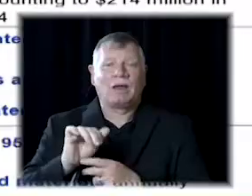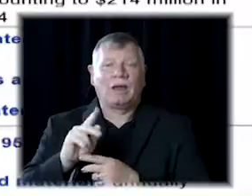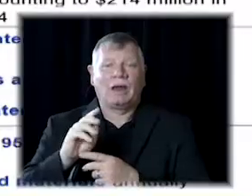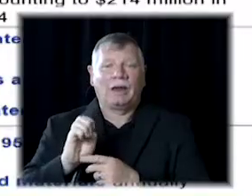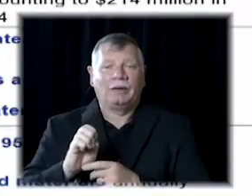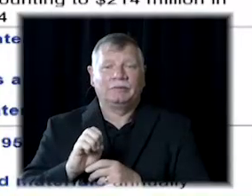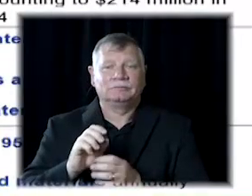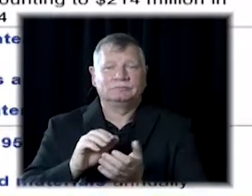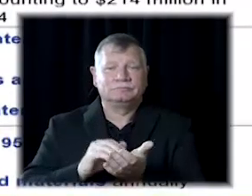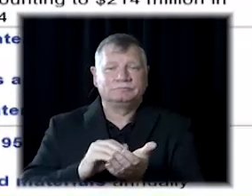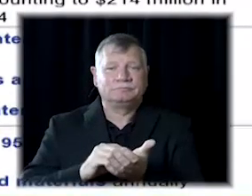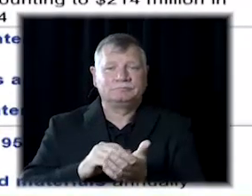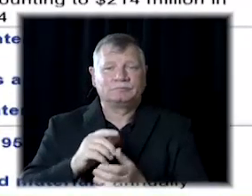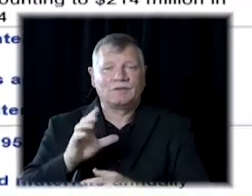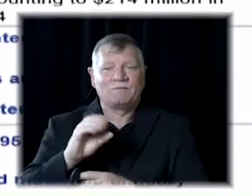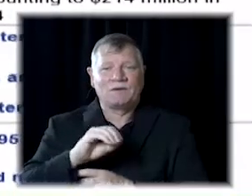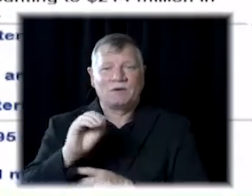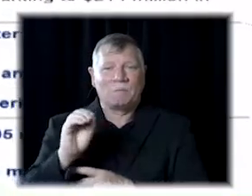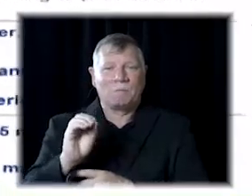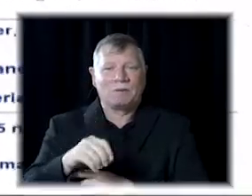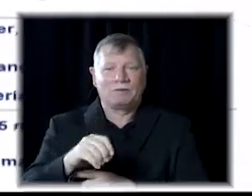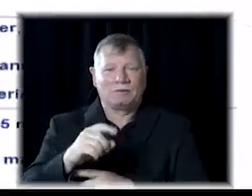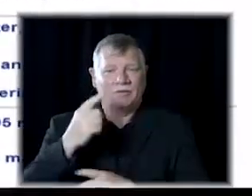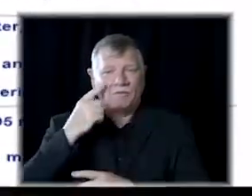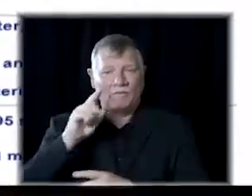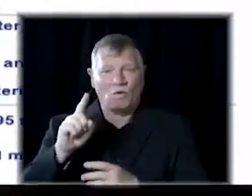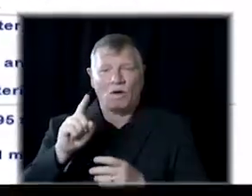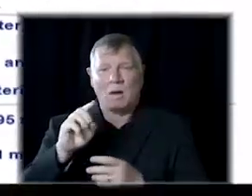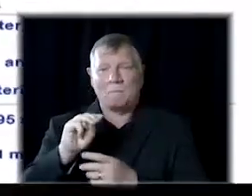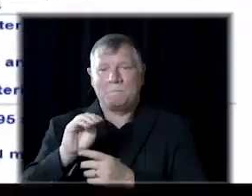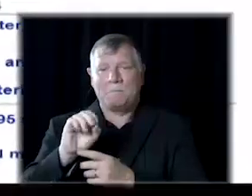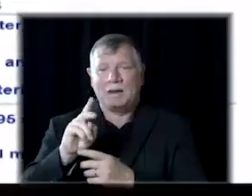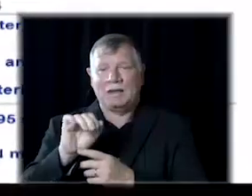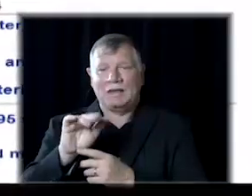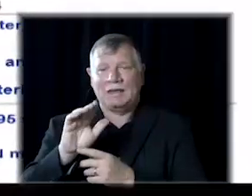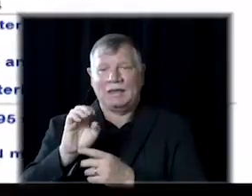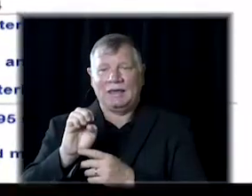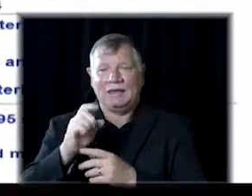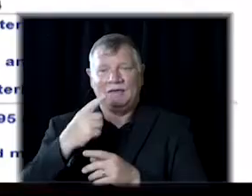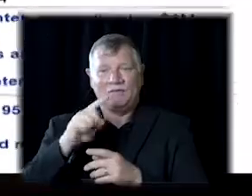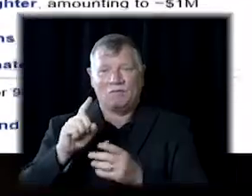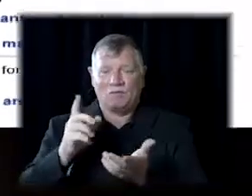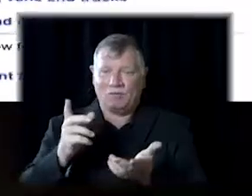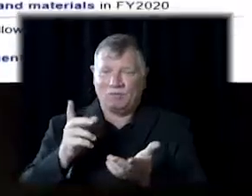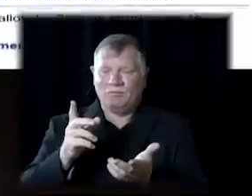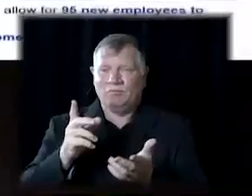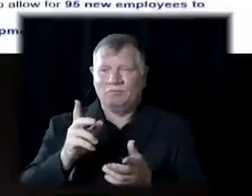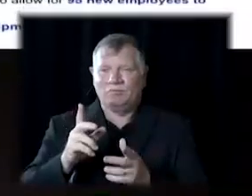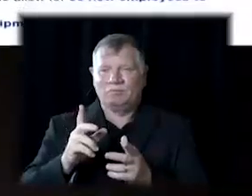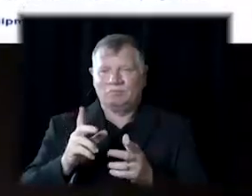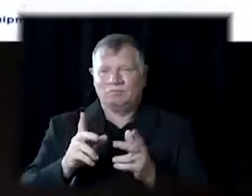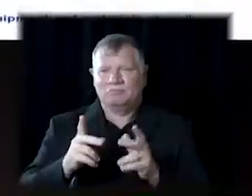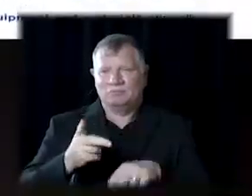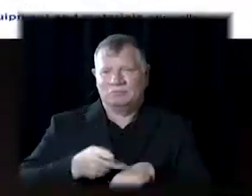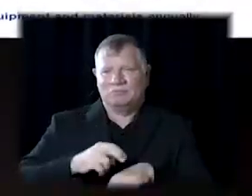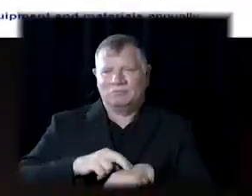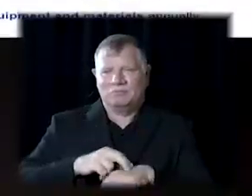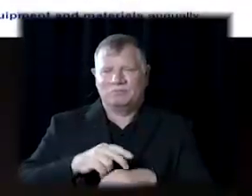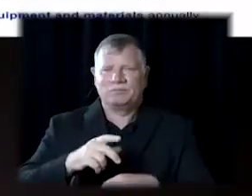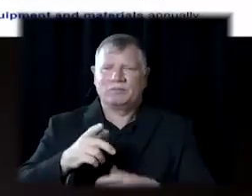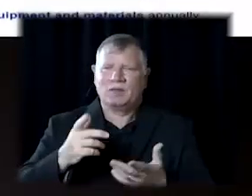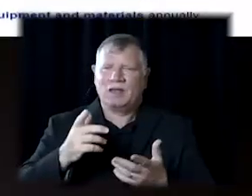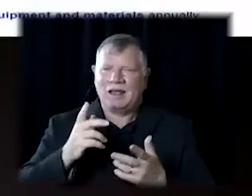almost 50% of the island's population is dependent on Medicaid for healthcare, and healthcare agencies on the island are currently struggling to meet patient